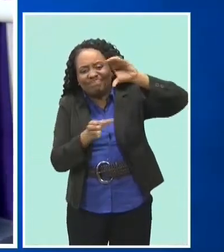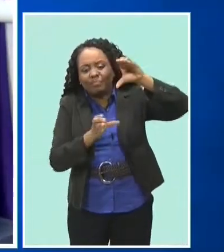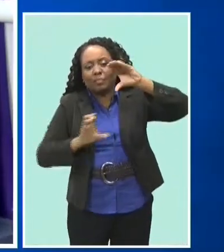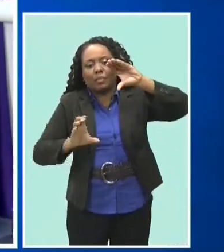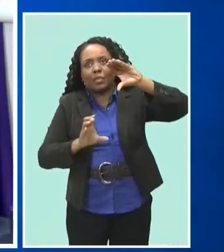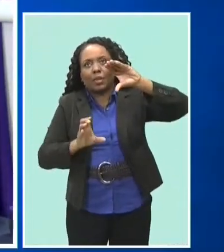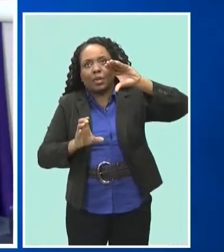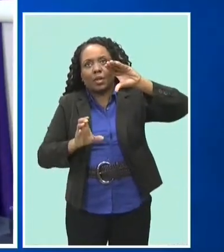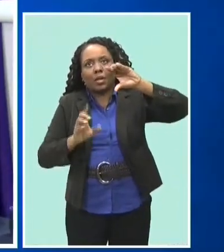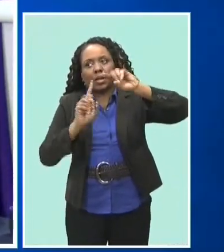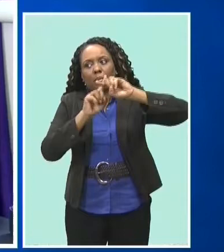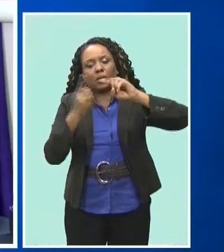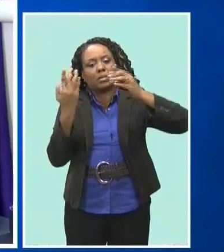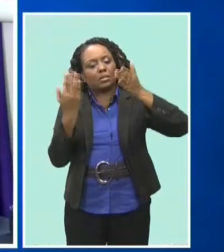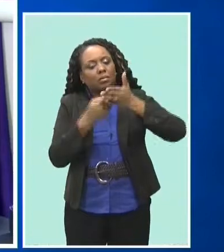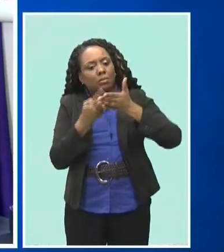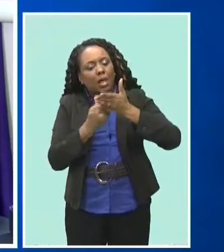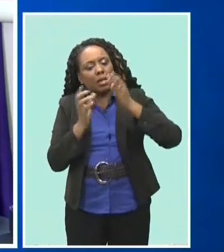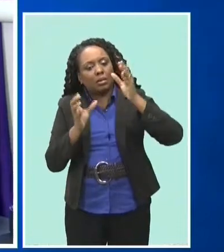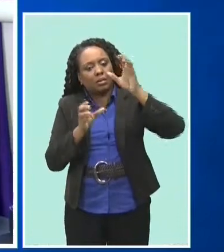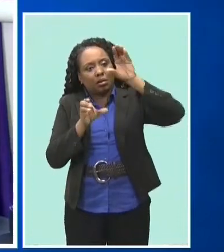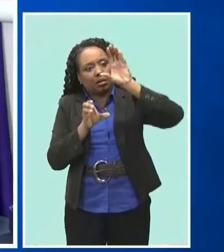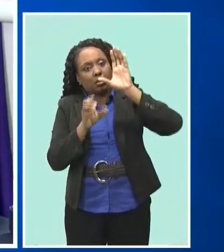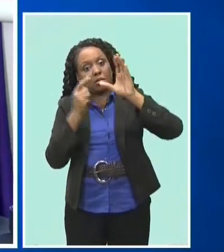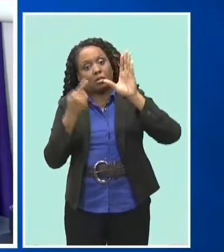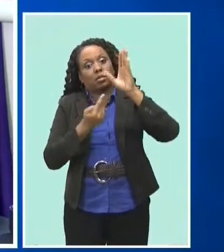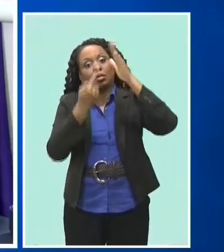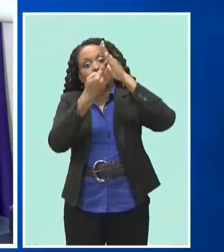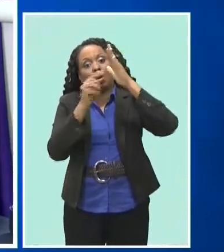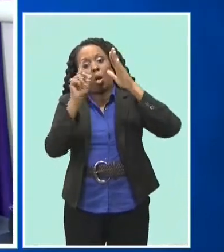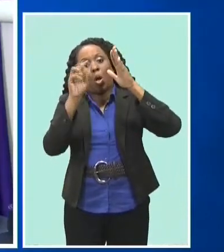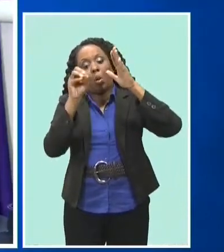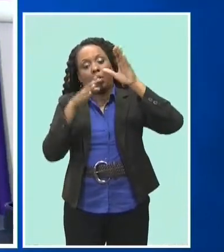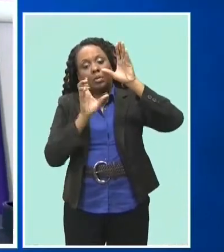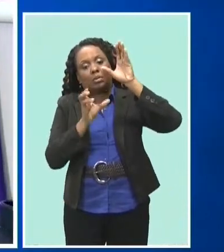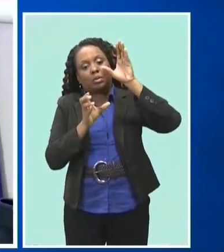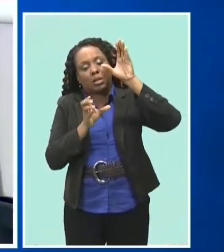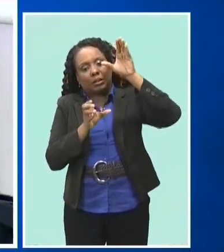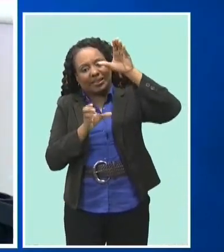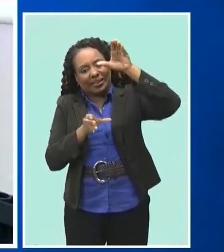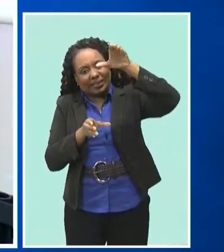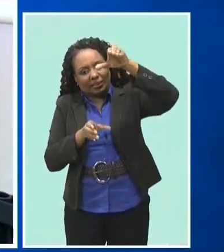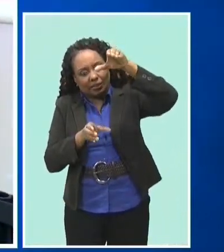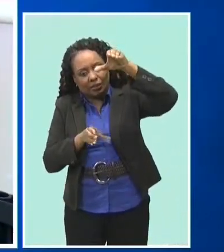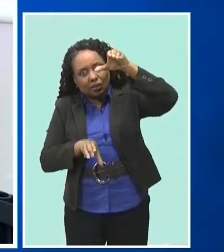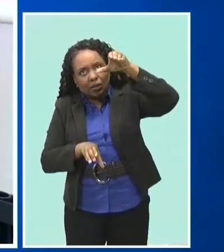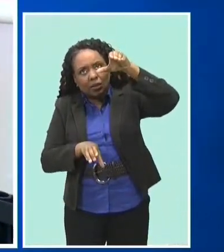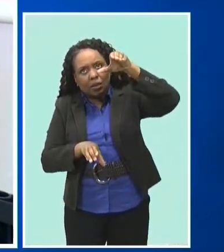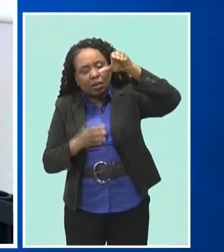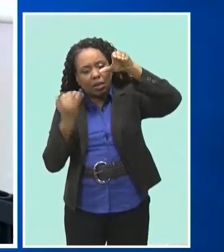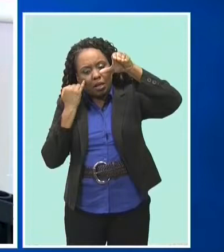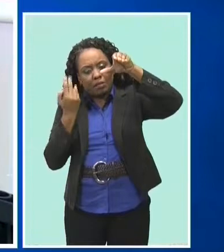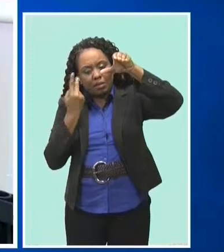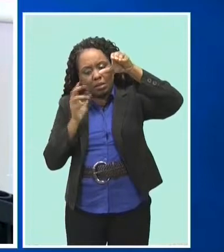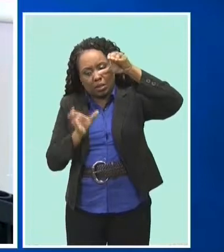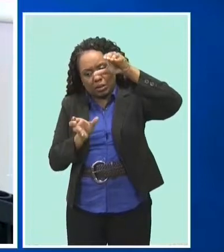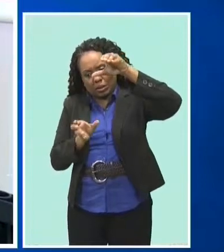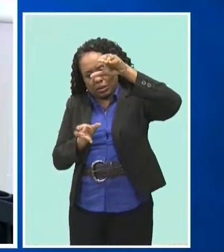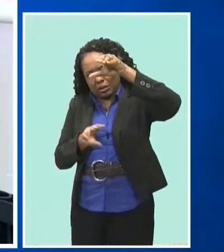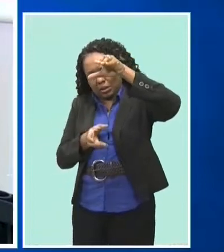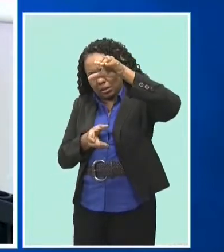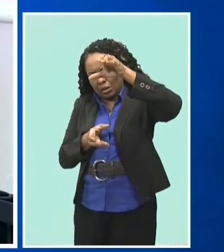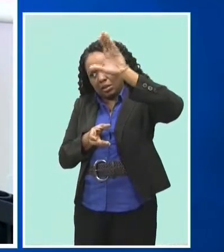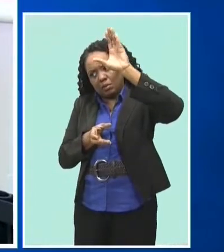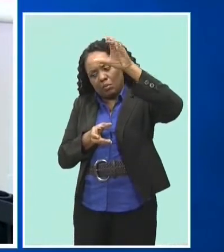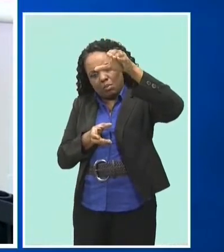of a hunchback. So looking at the person from the side, they will be humped over